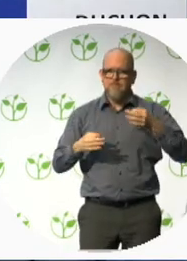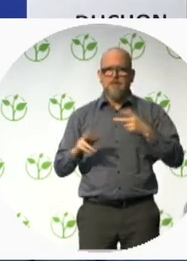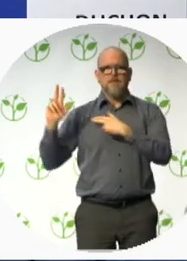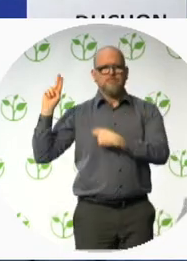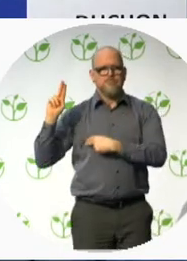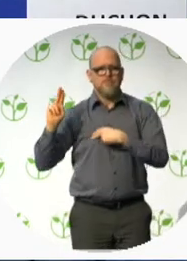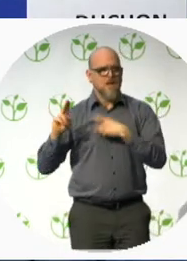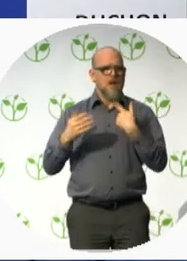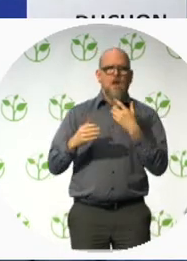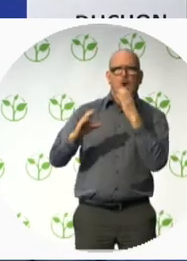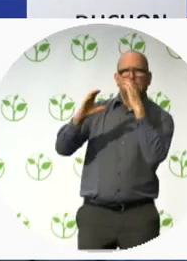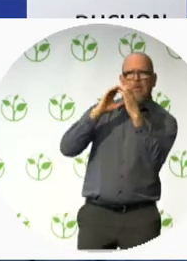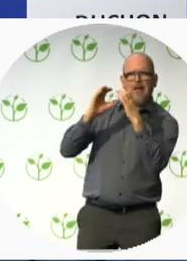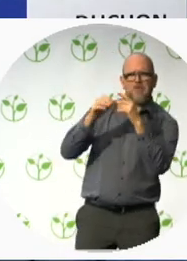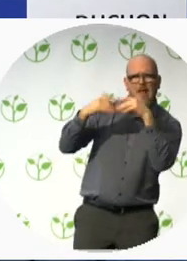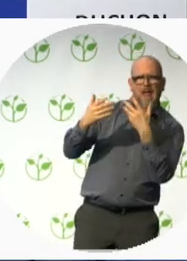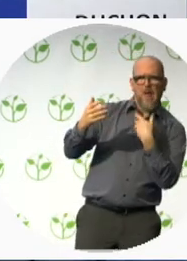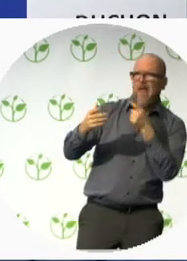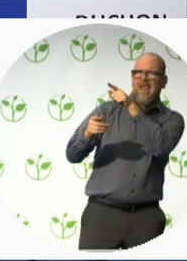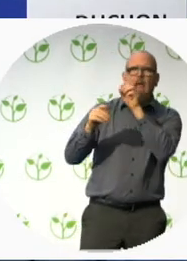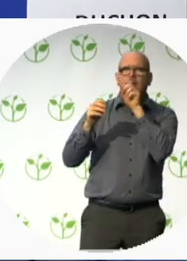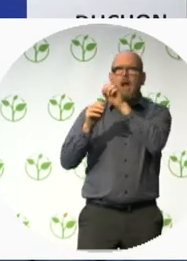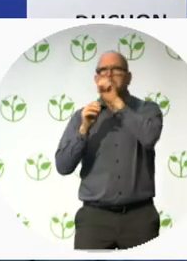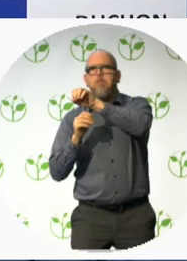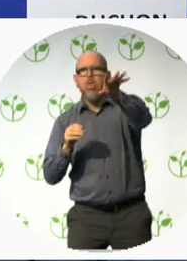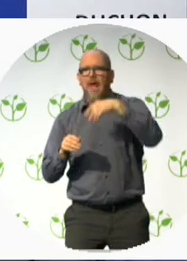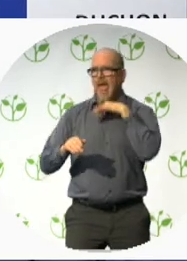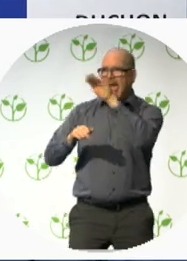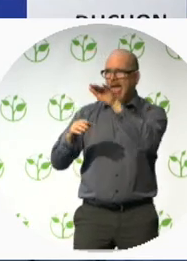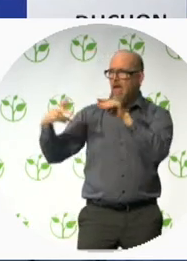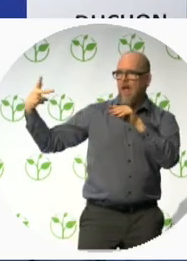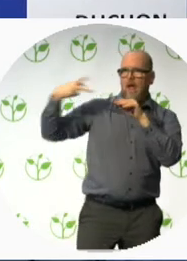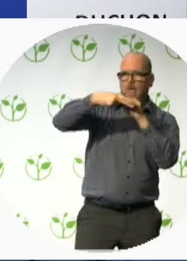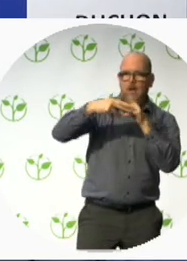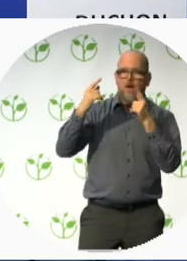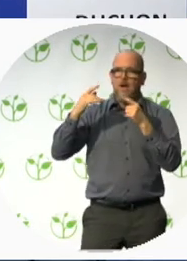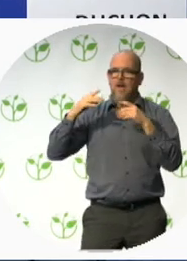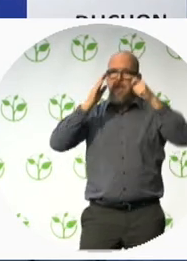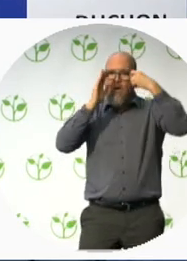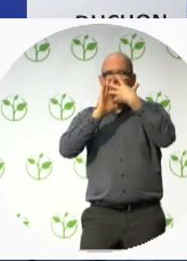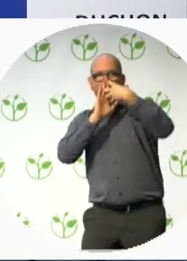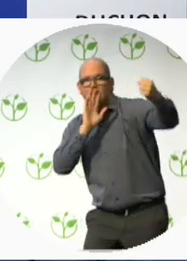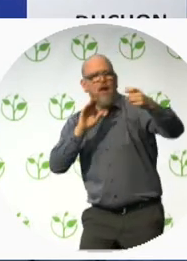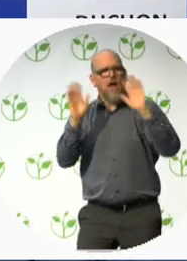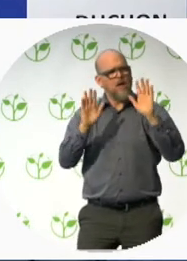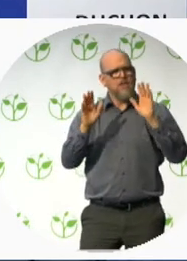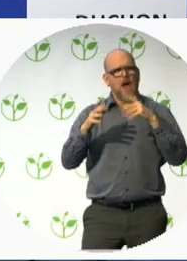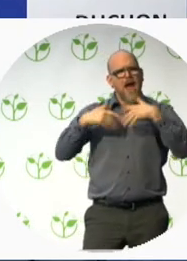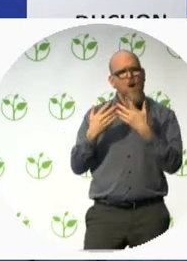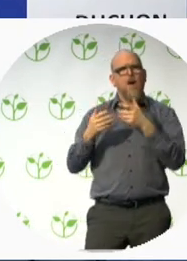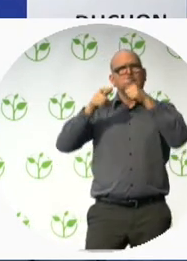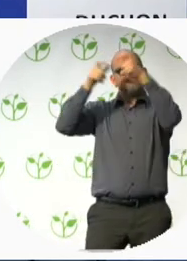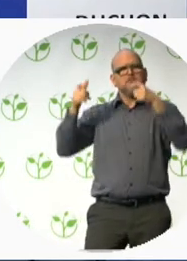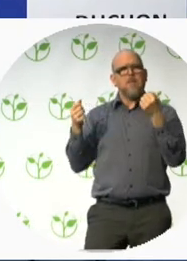data are always secure. For this reason, our customers have signatory numbers. They got